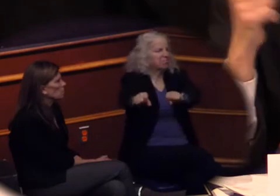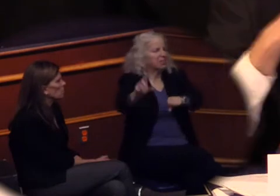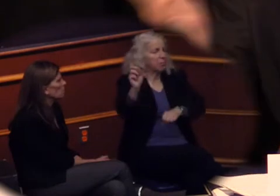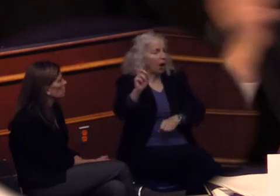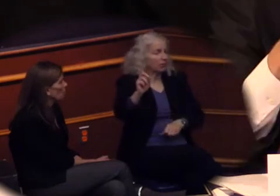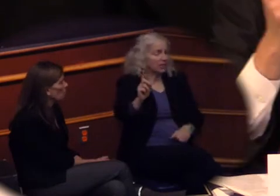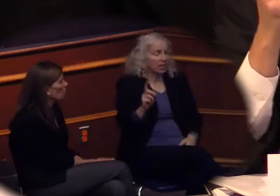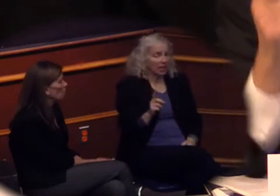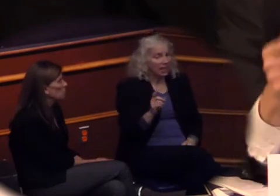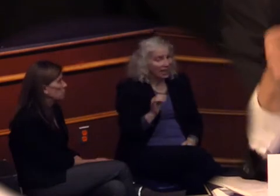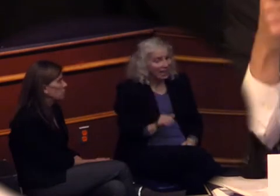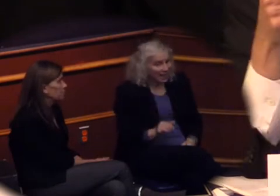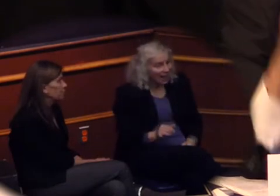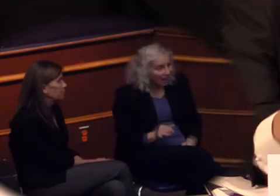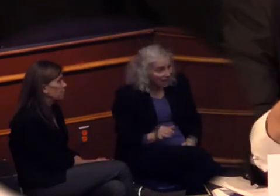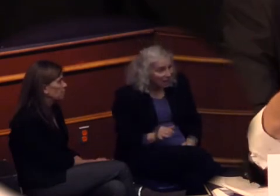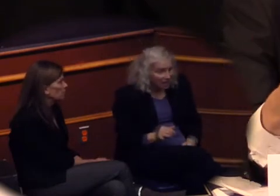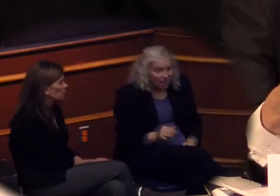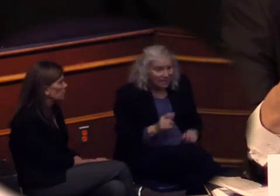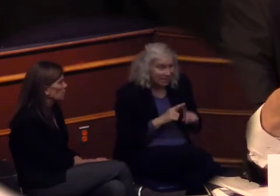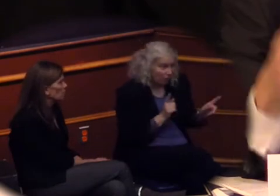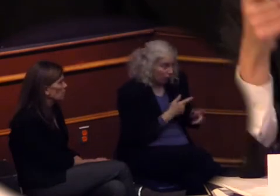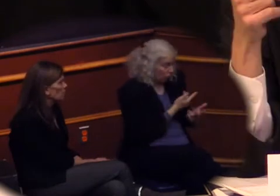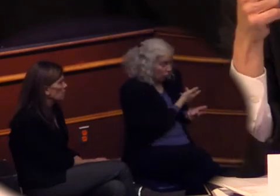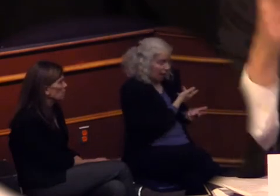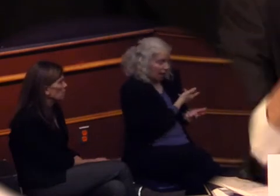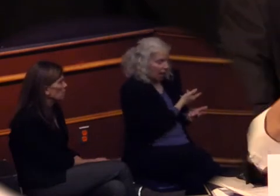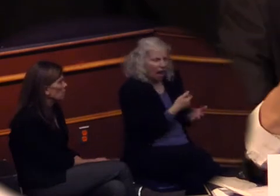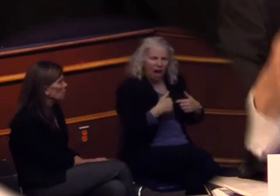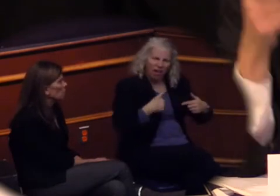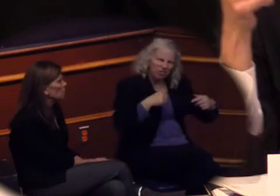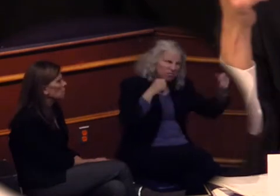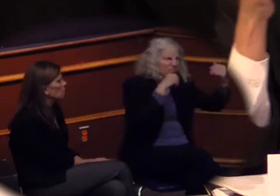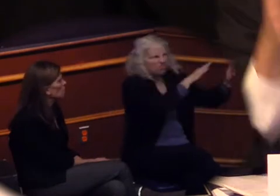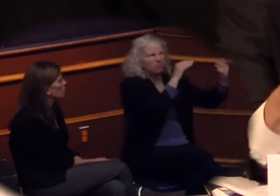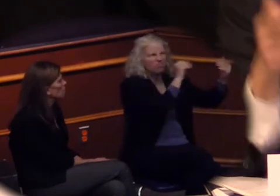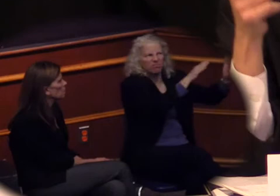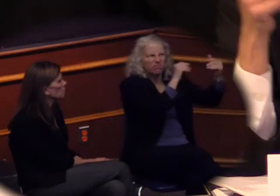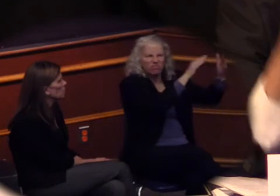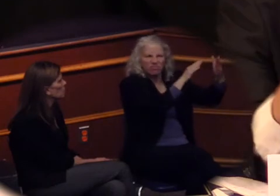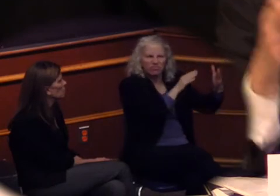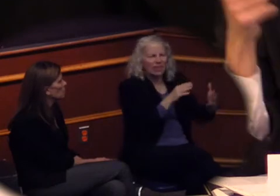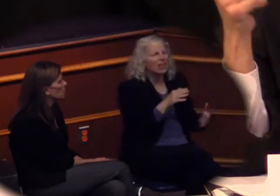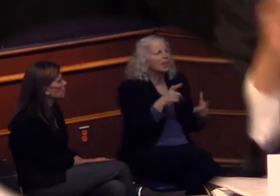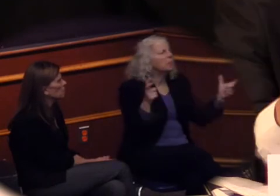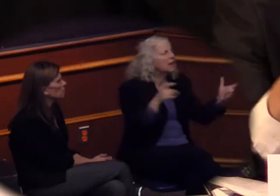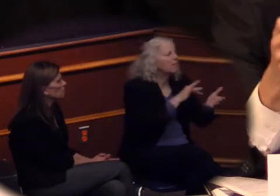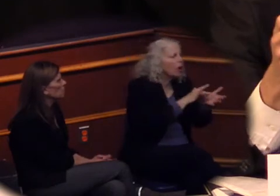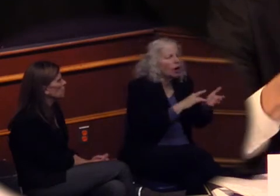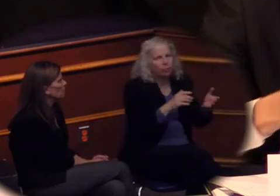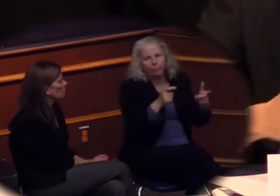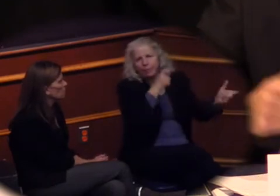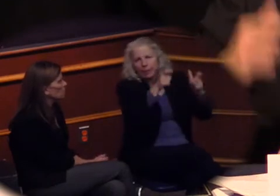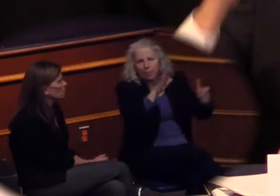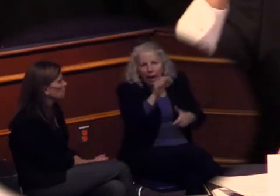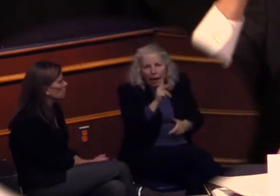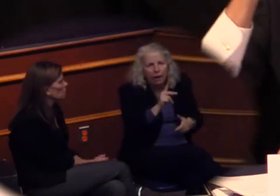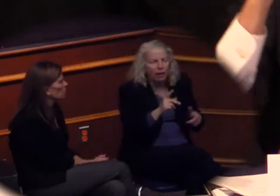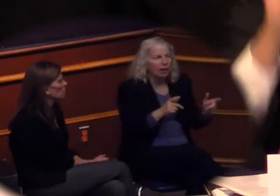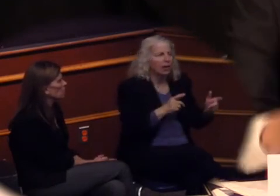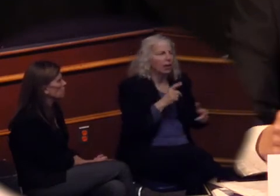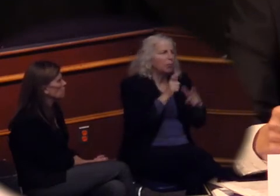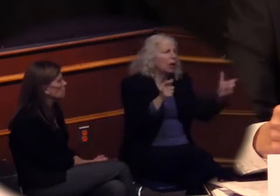among us. Because I have fought corporate power my entire career. I've fought big pharma, big oil, big banks, and